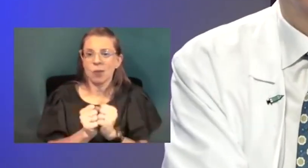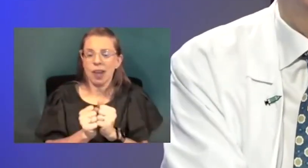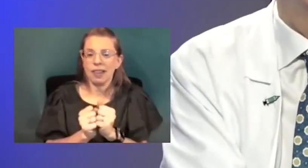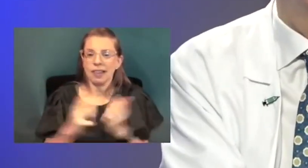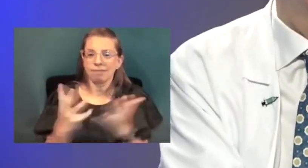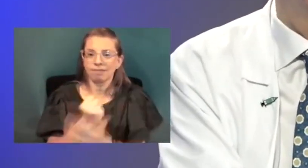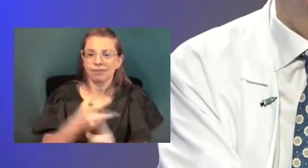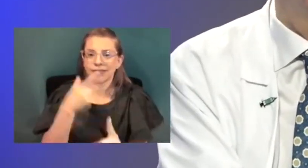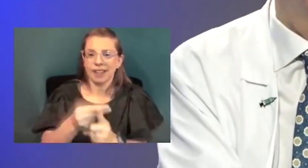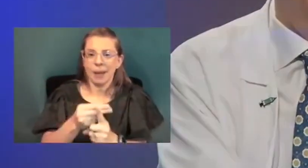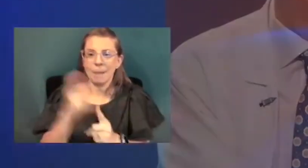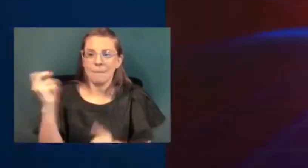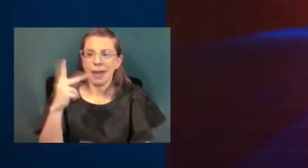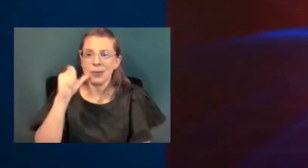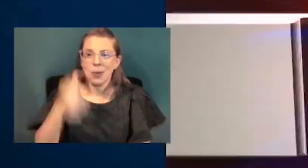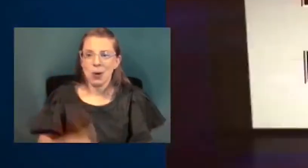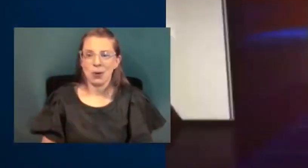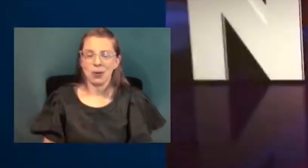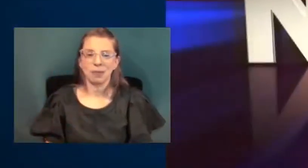tomorrow.